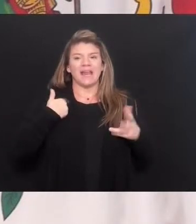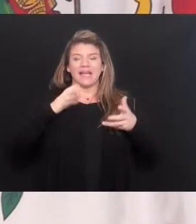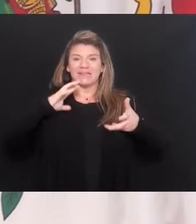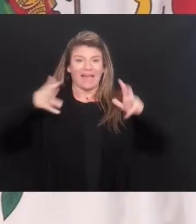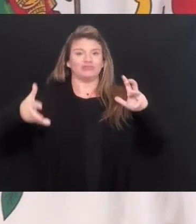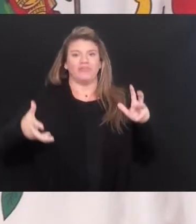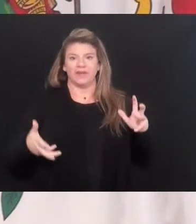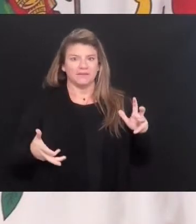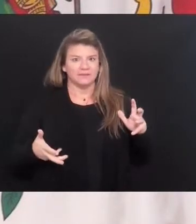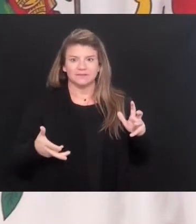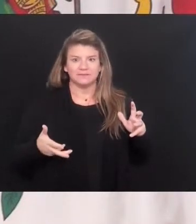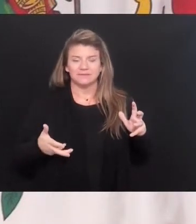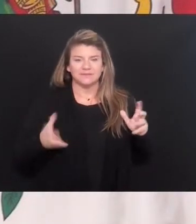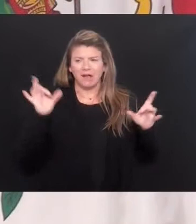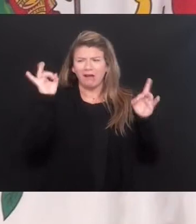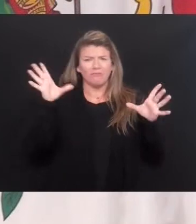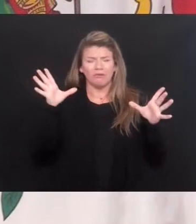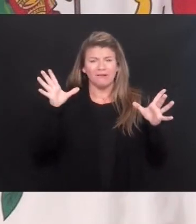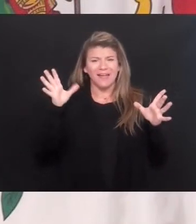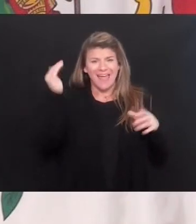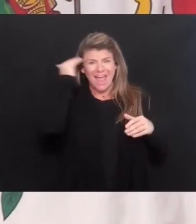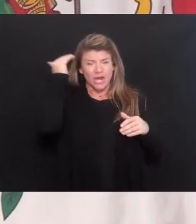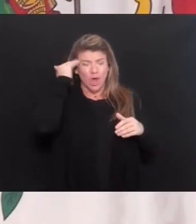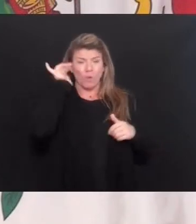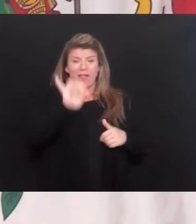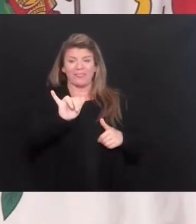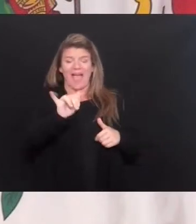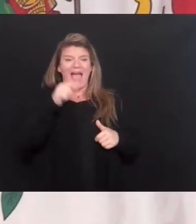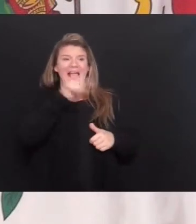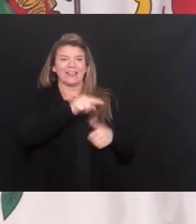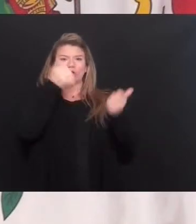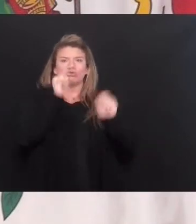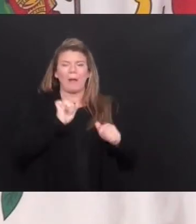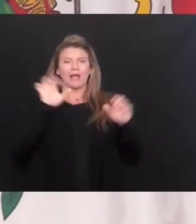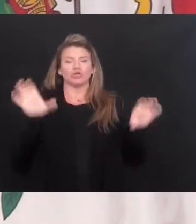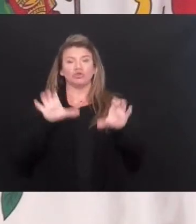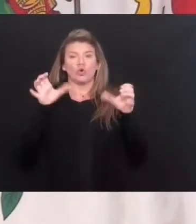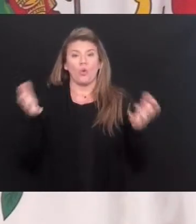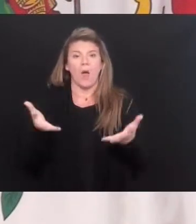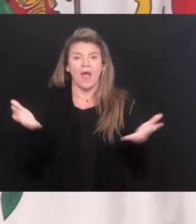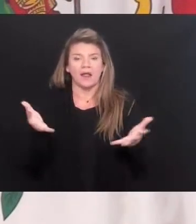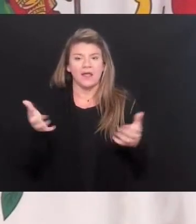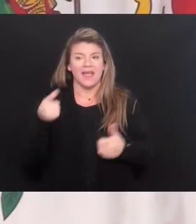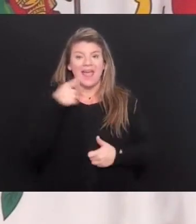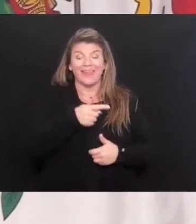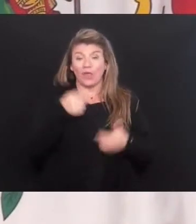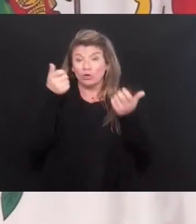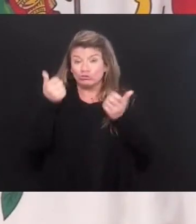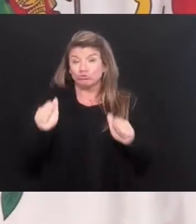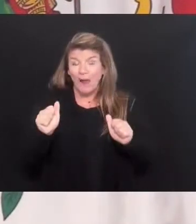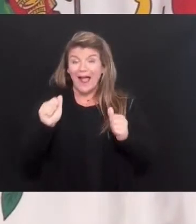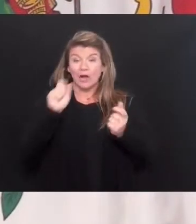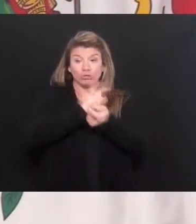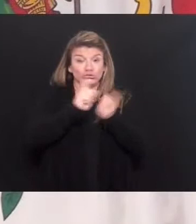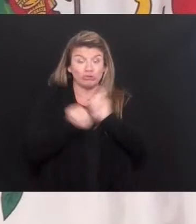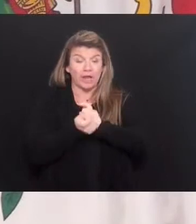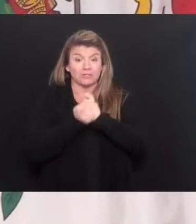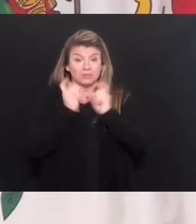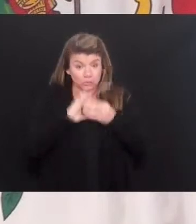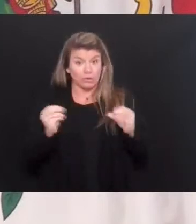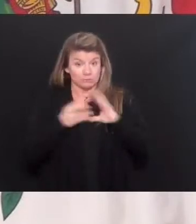catastrophe, and with all of that, what are they trying to do? They're trying to basically change the